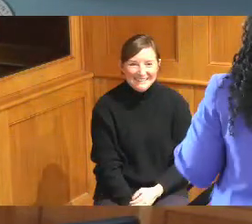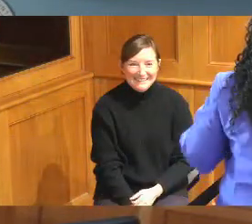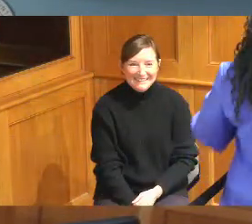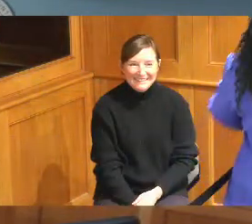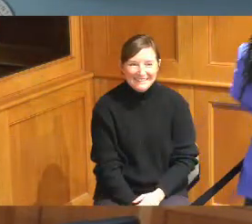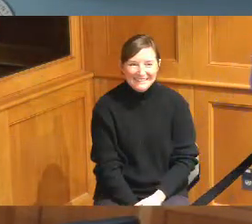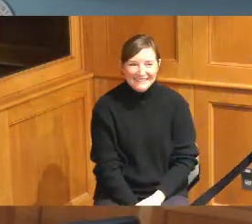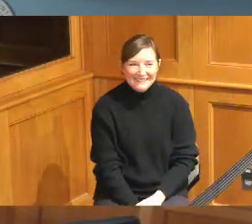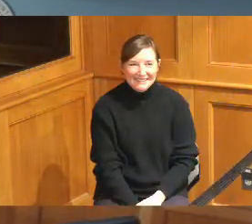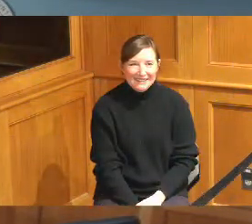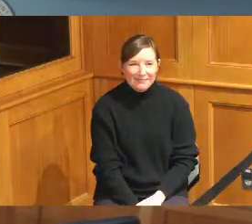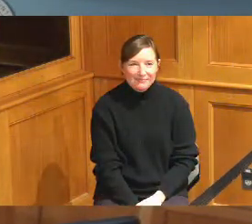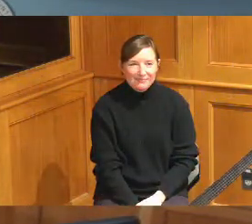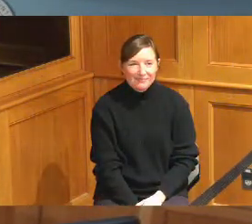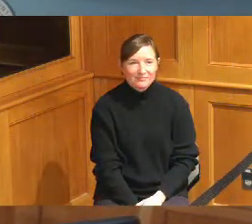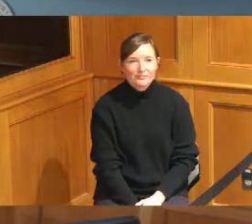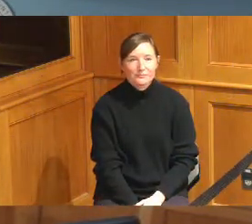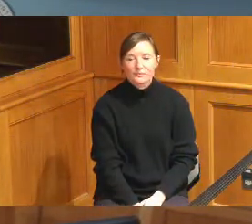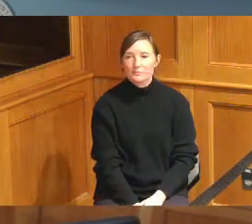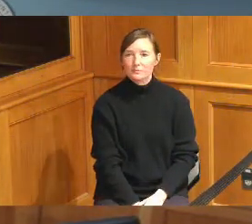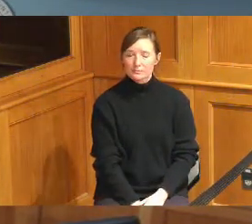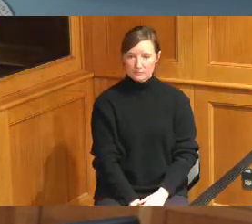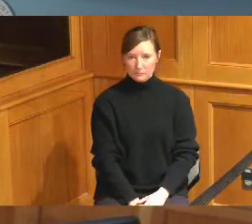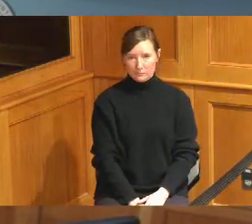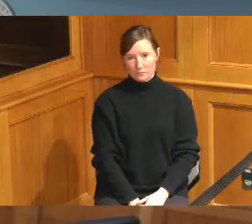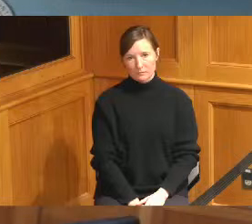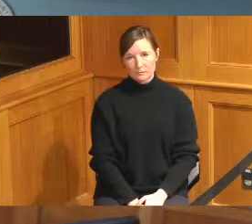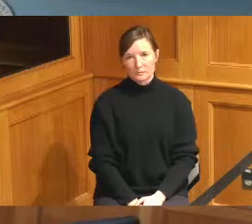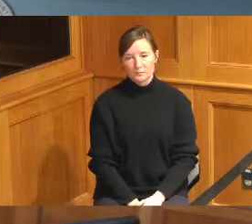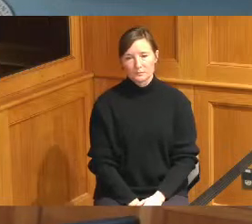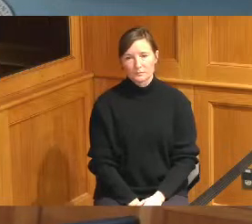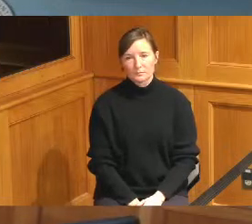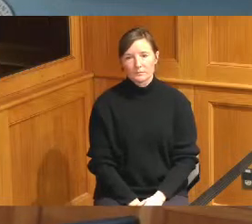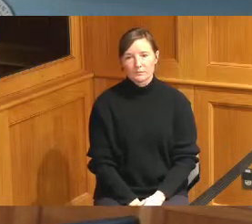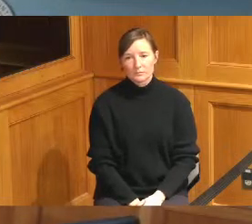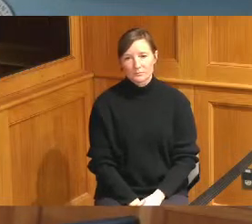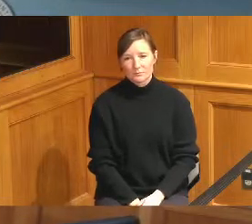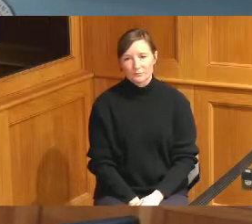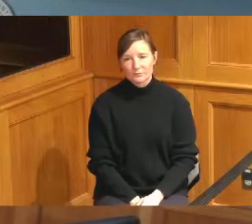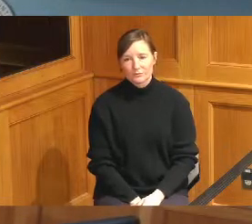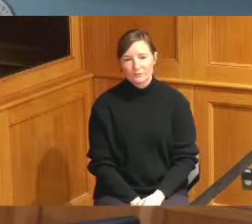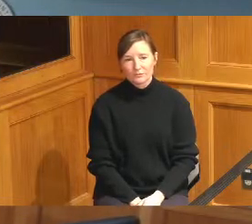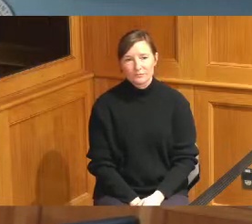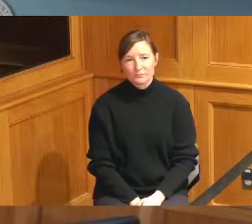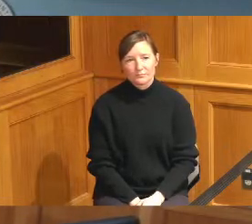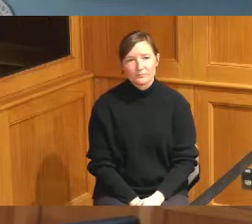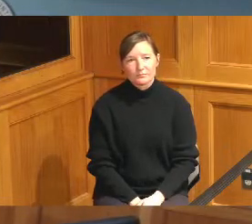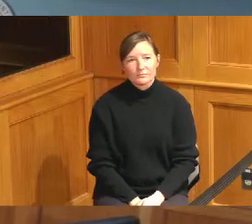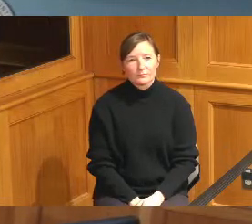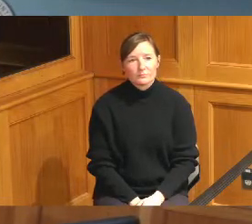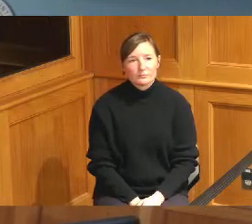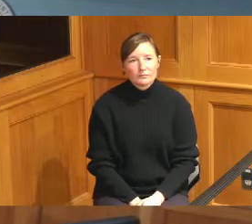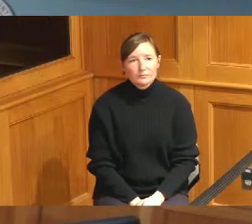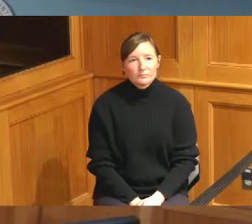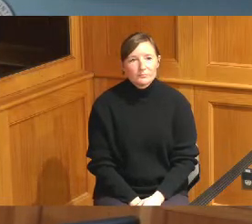We look crazy trying to muscle these things around. Yeah.